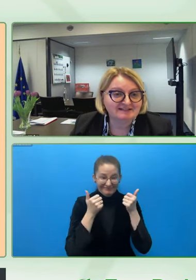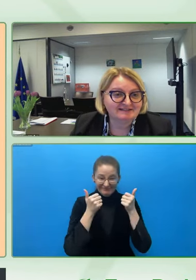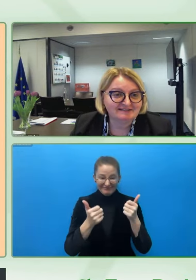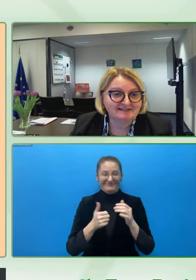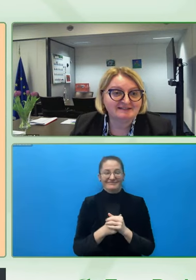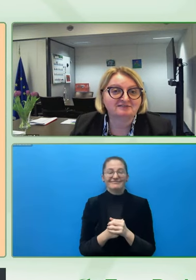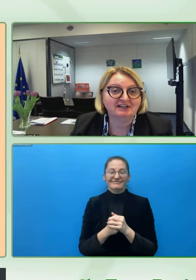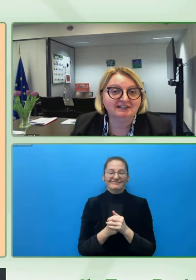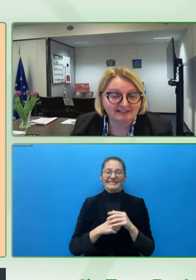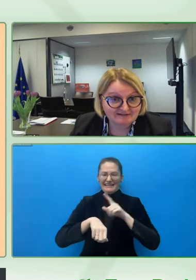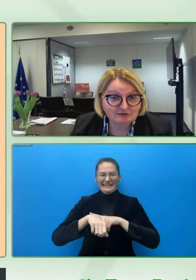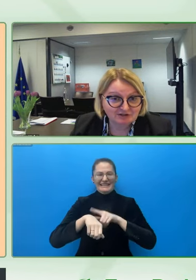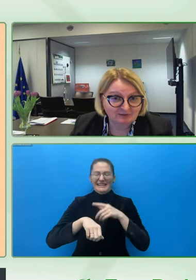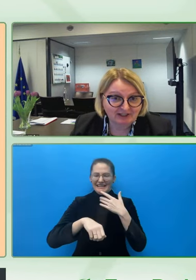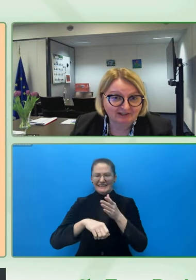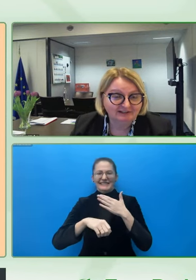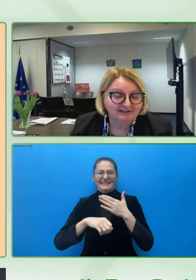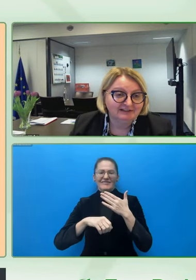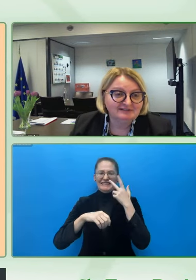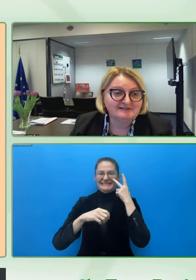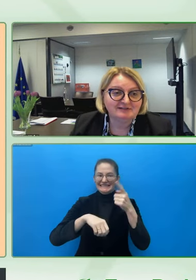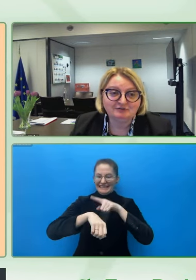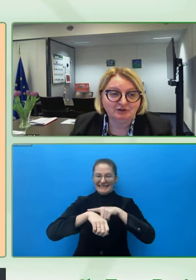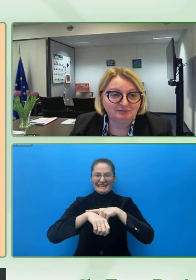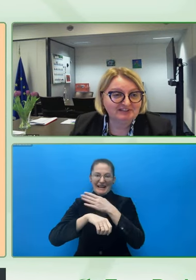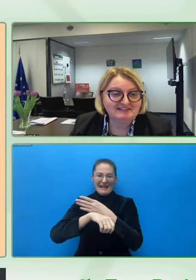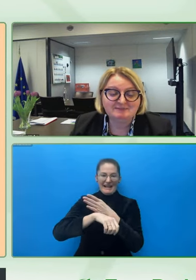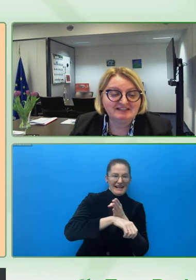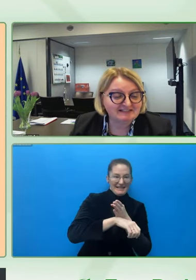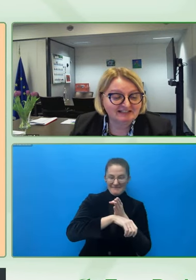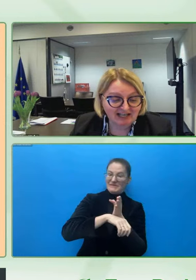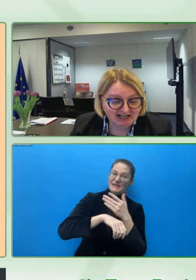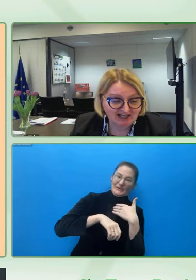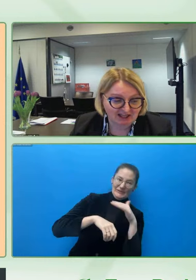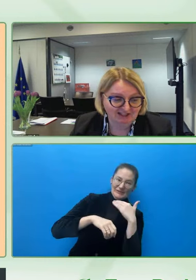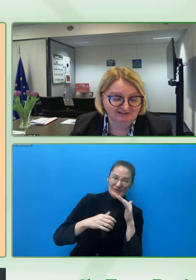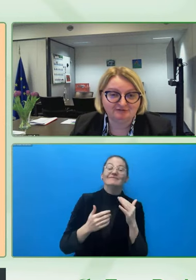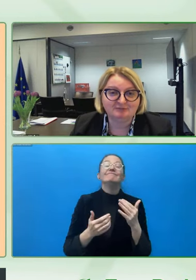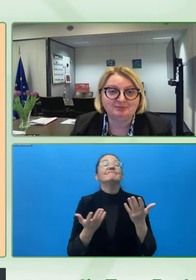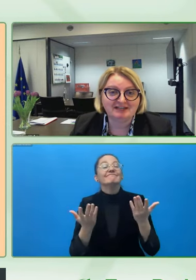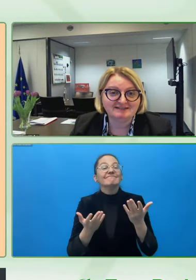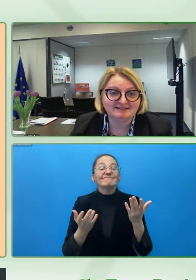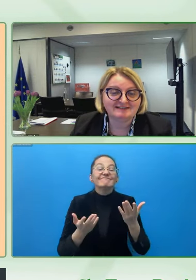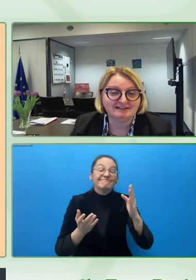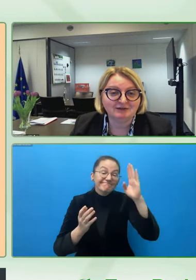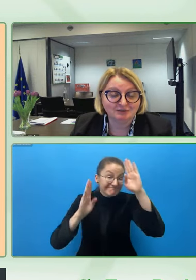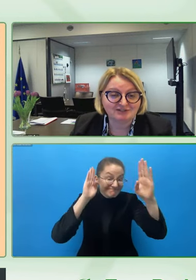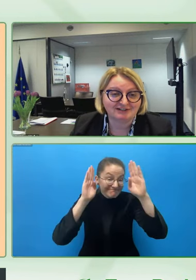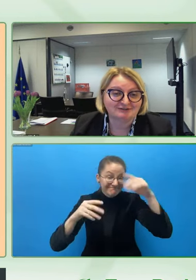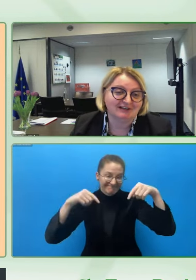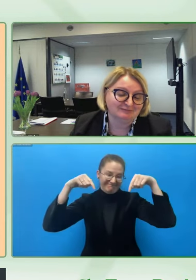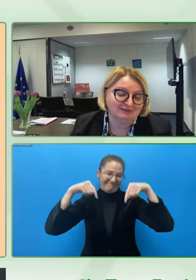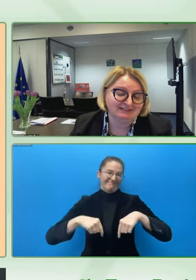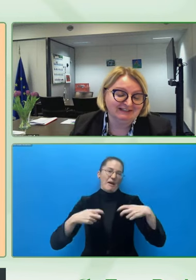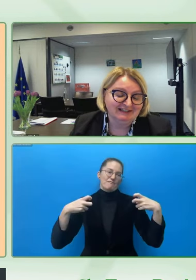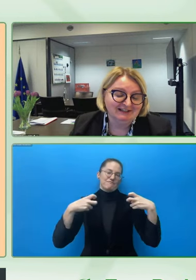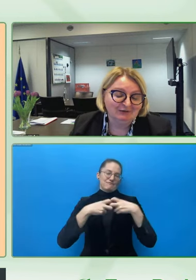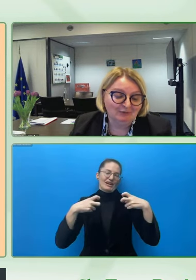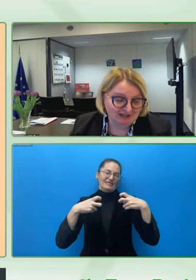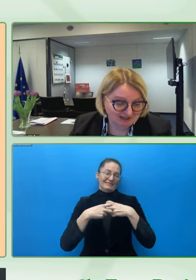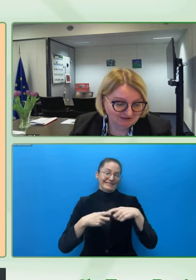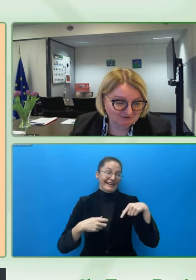from Brussels. It's raining as usual, so nobody is missing anything from Brussels, and I wish I could have